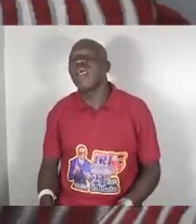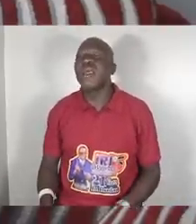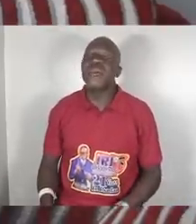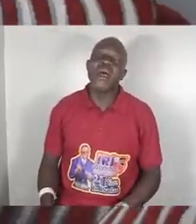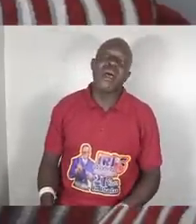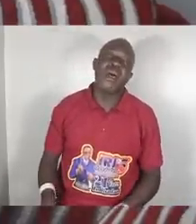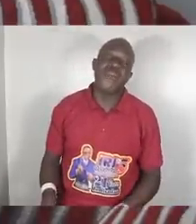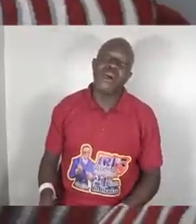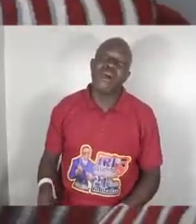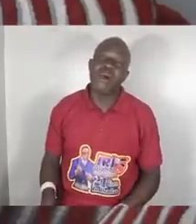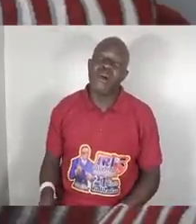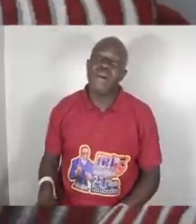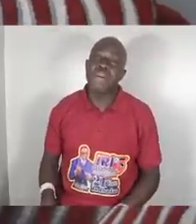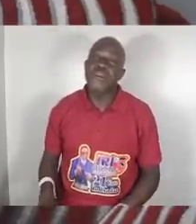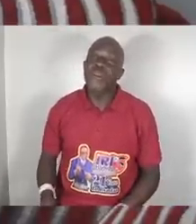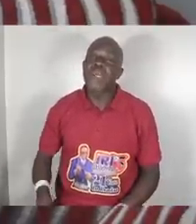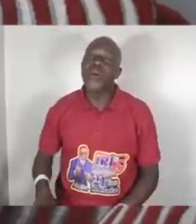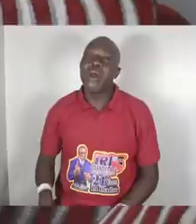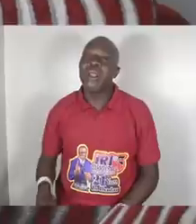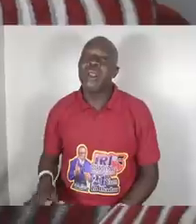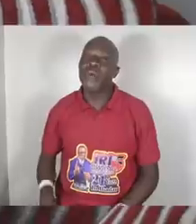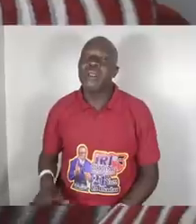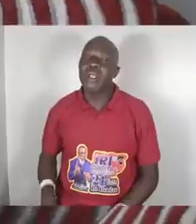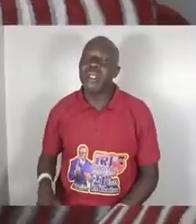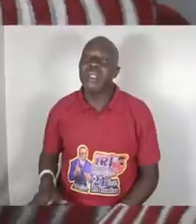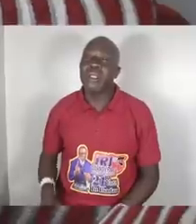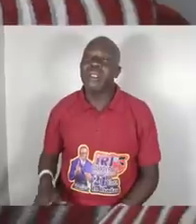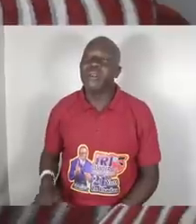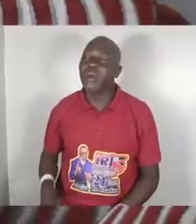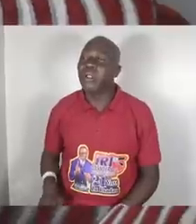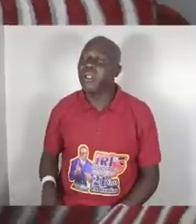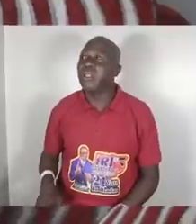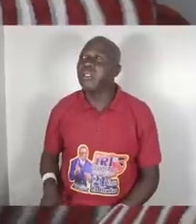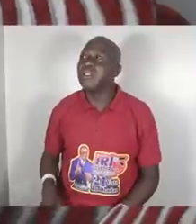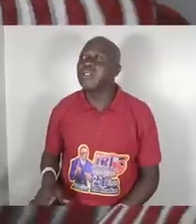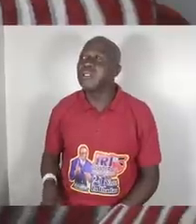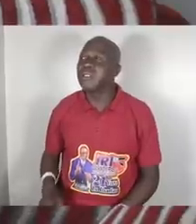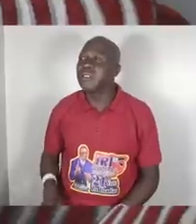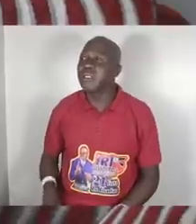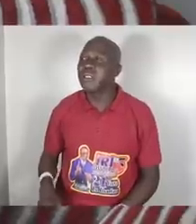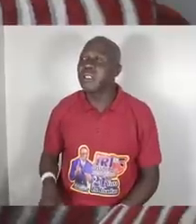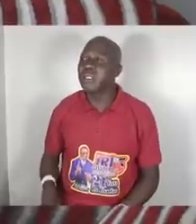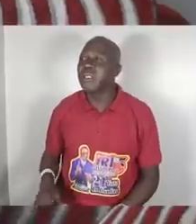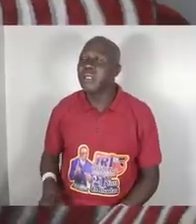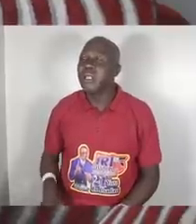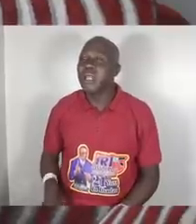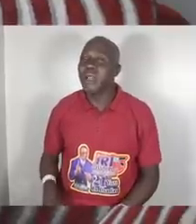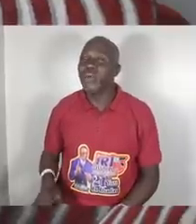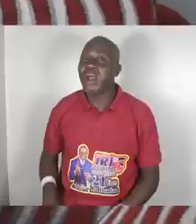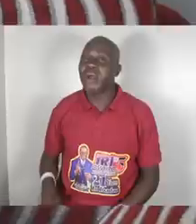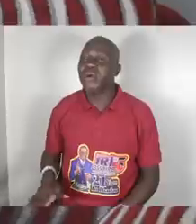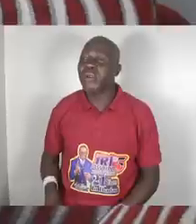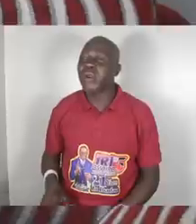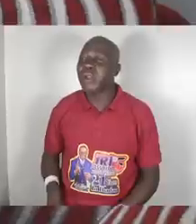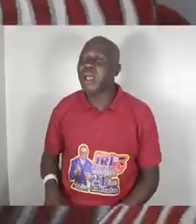ope mama. Ye wale wale wale ni sisi.